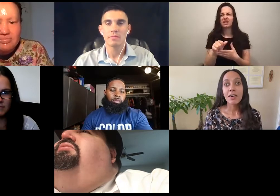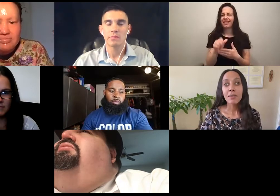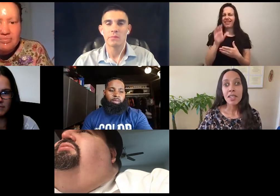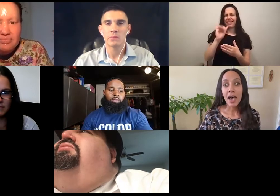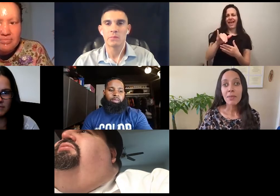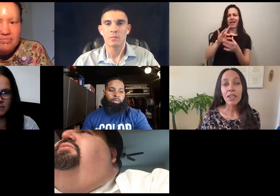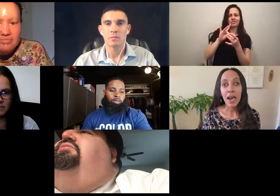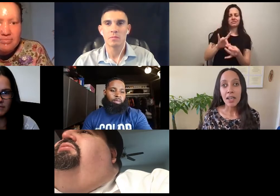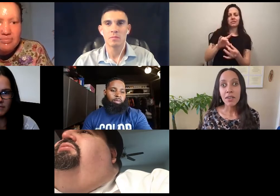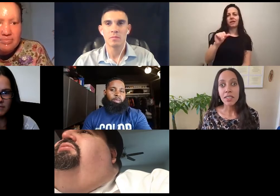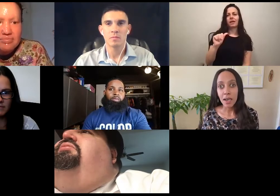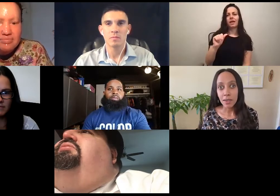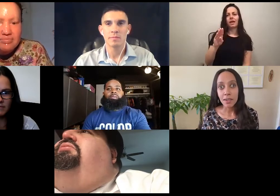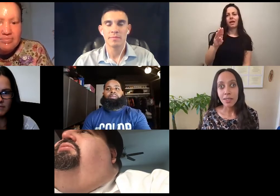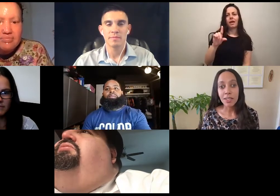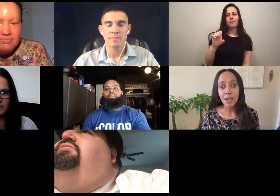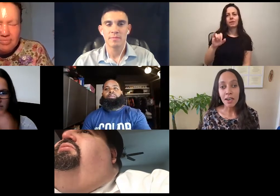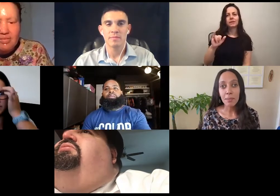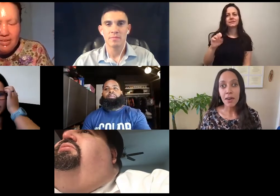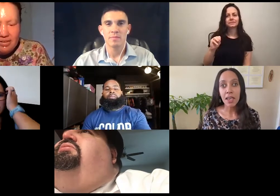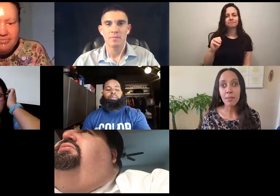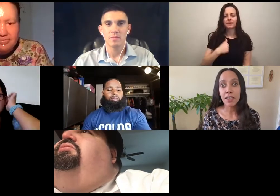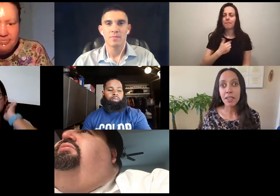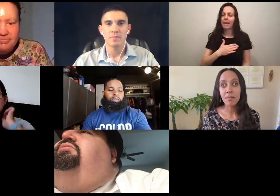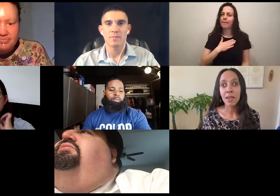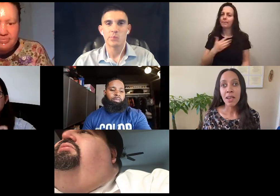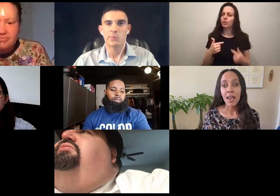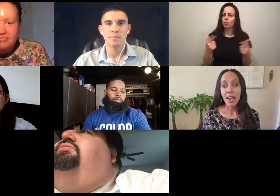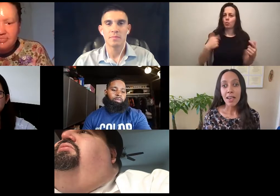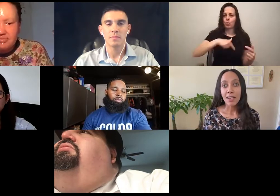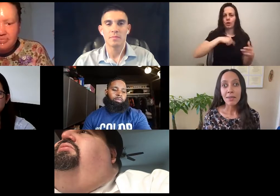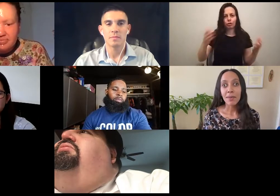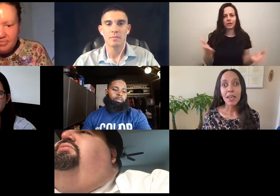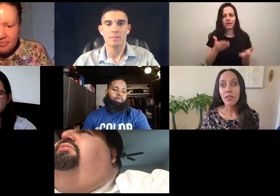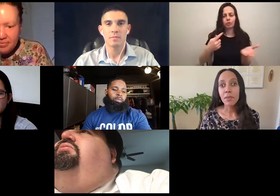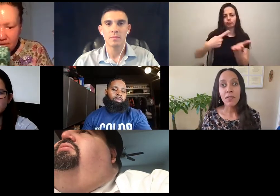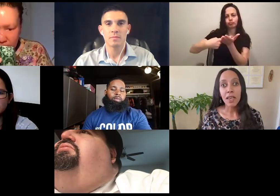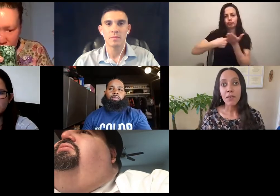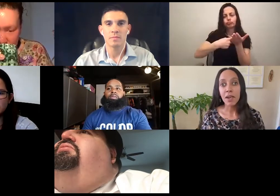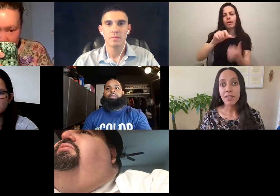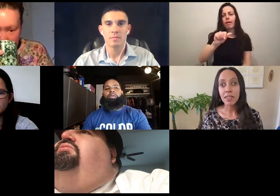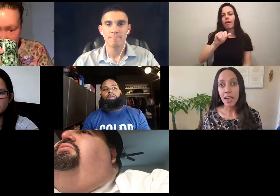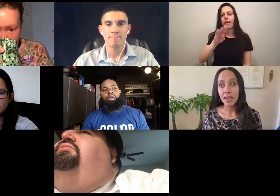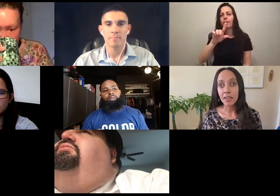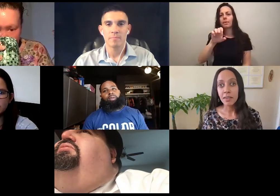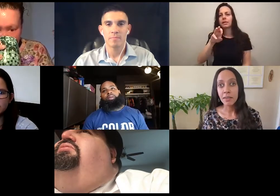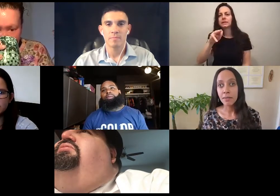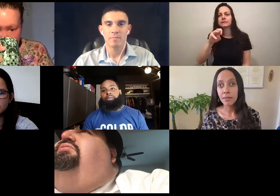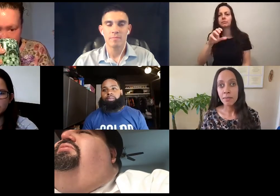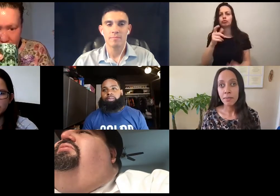So I'm glad we're gathering together to talk about ableism and work on removing it from our